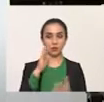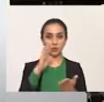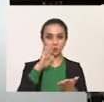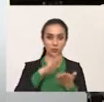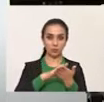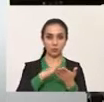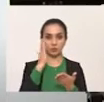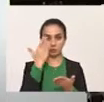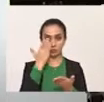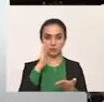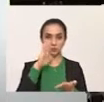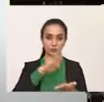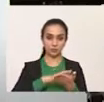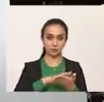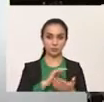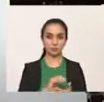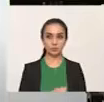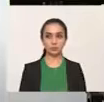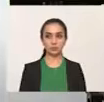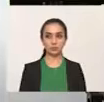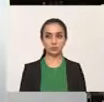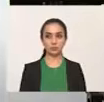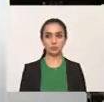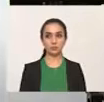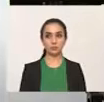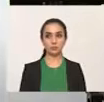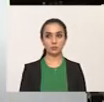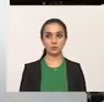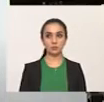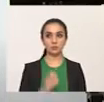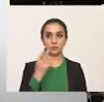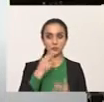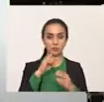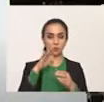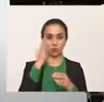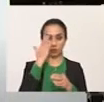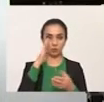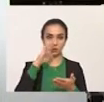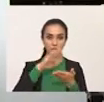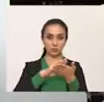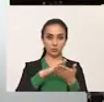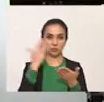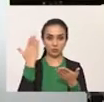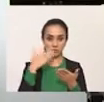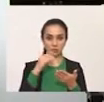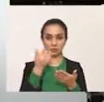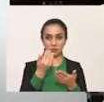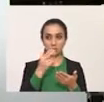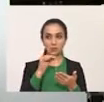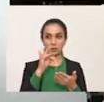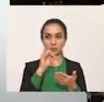qoplog'ich oyna bilan yopamiz. Aziz o'quvchilar, qoplog'ich oyna bilan yopilgan